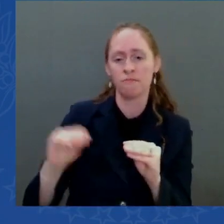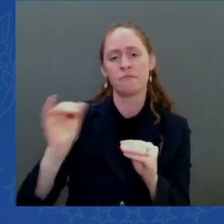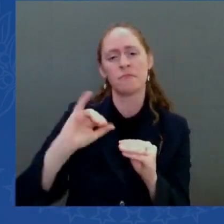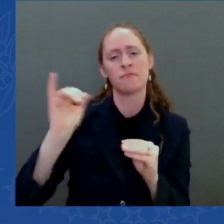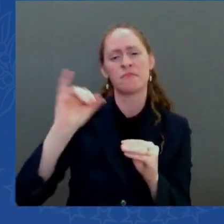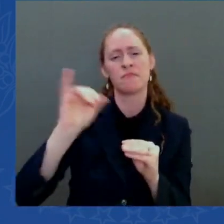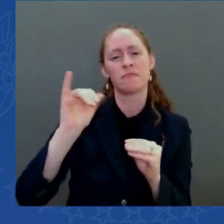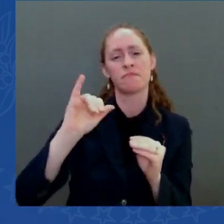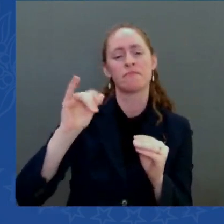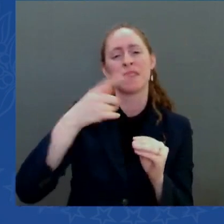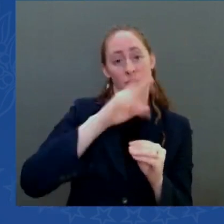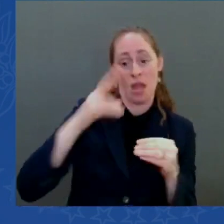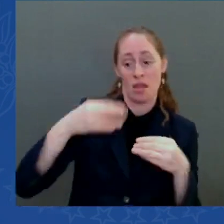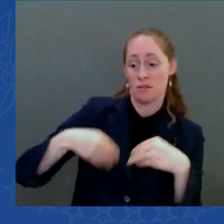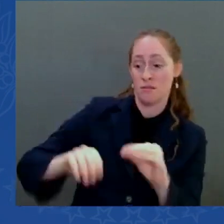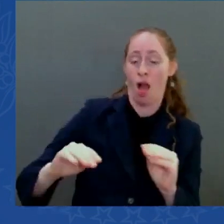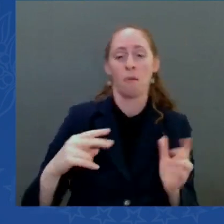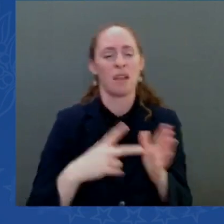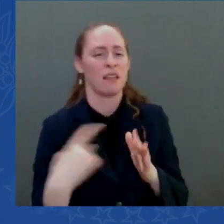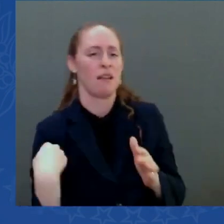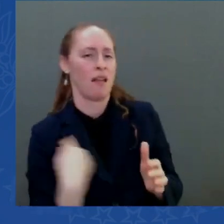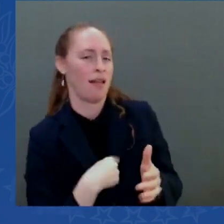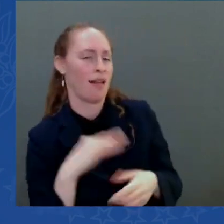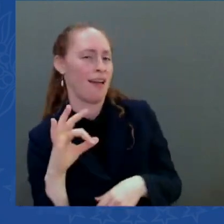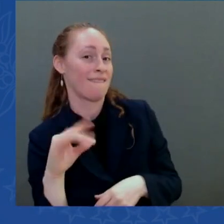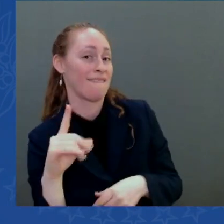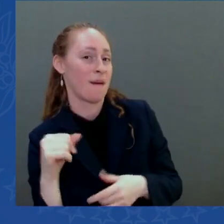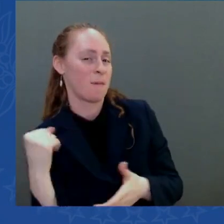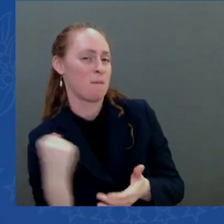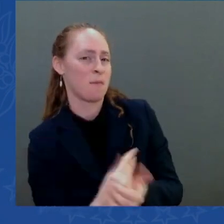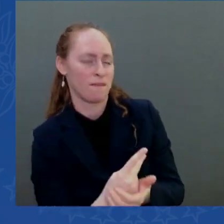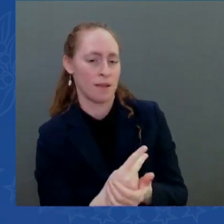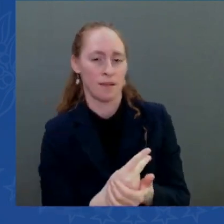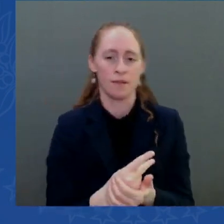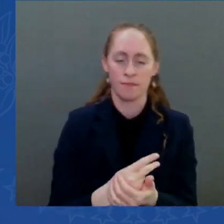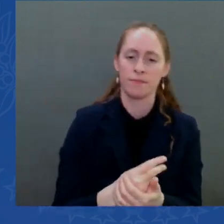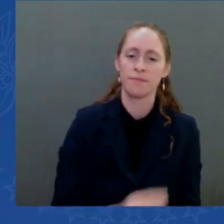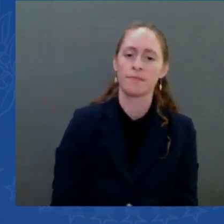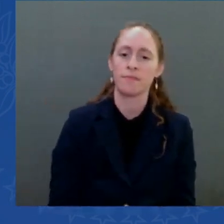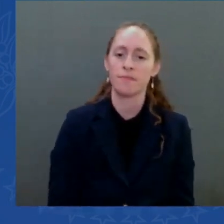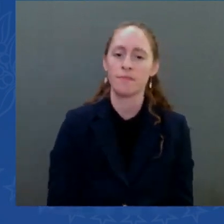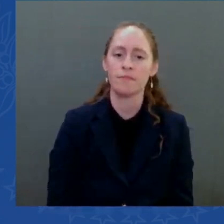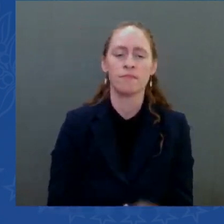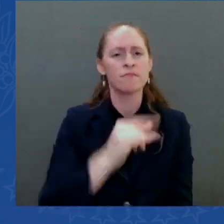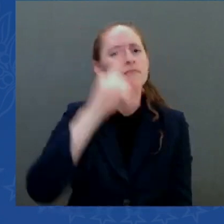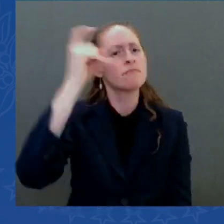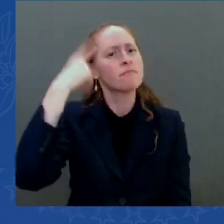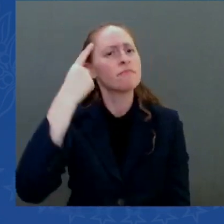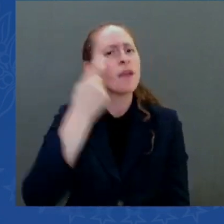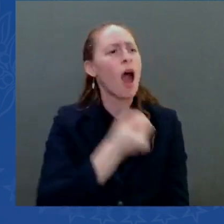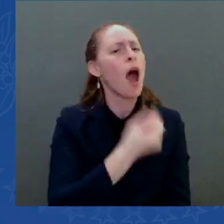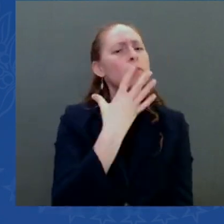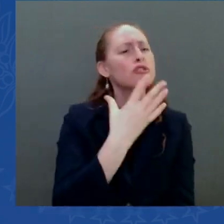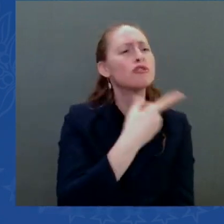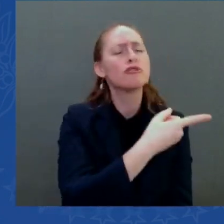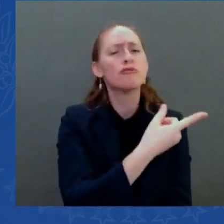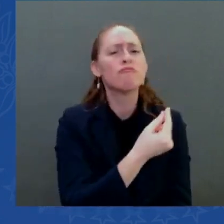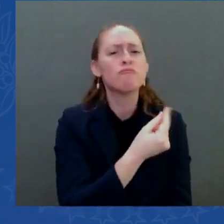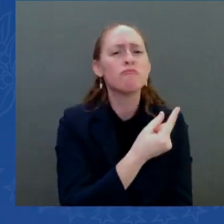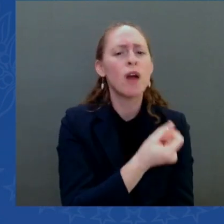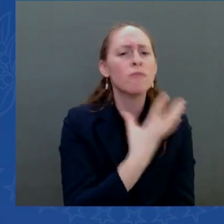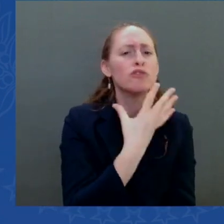invest to come up with the drug? How much did you put in? And they allow a healthy profit of 10, 20,